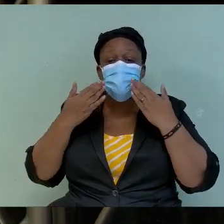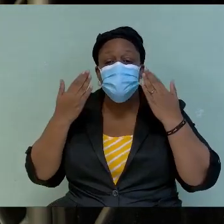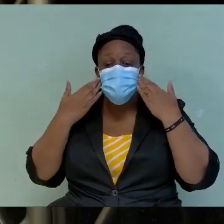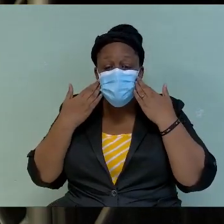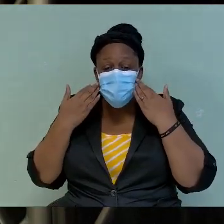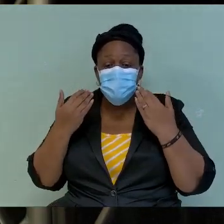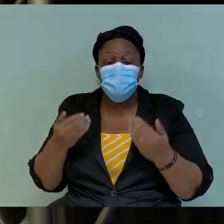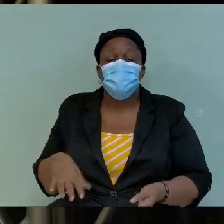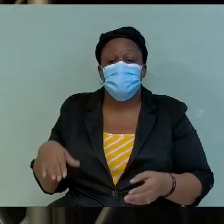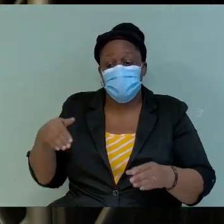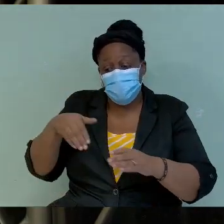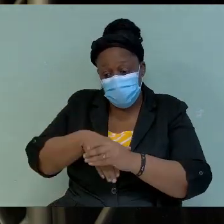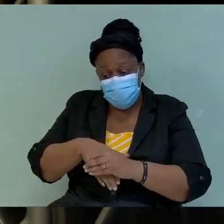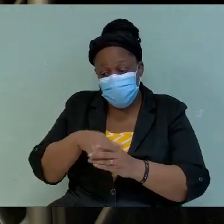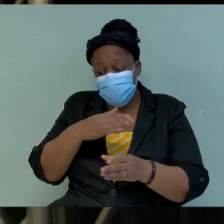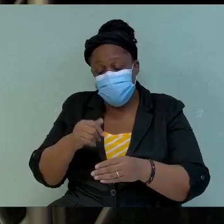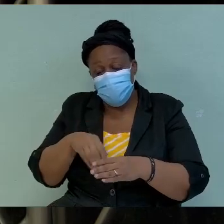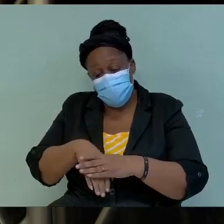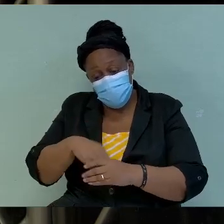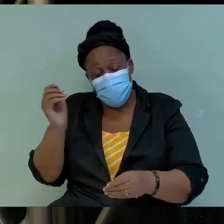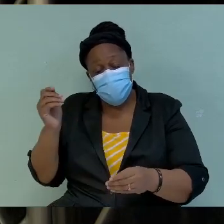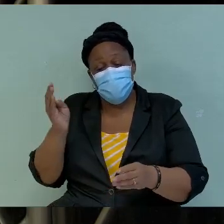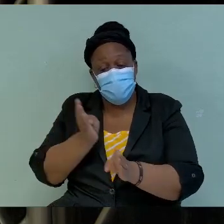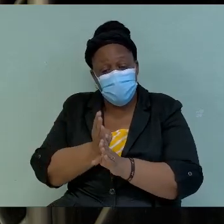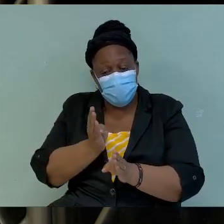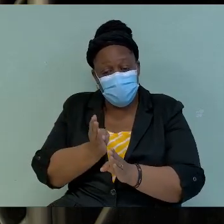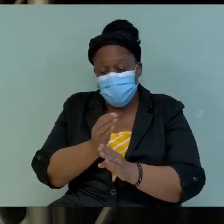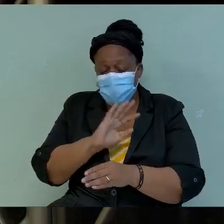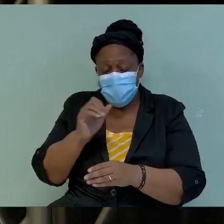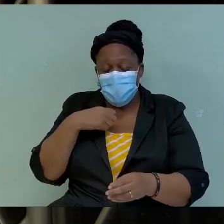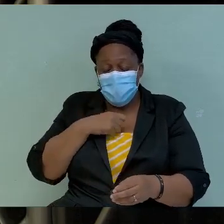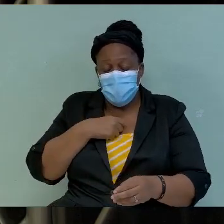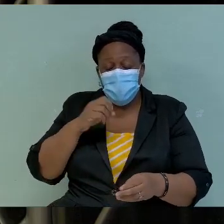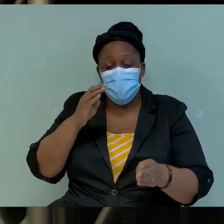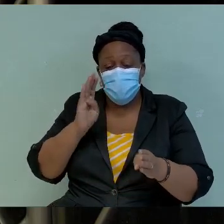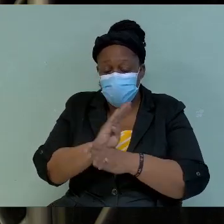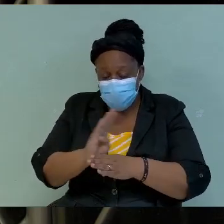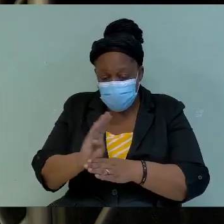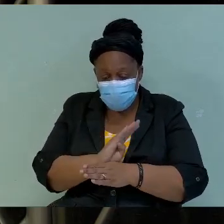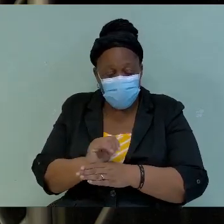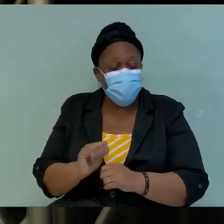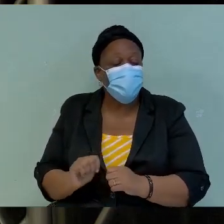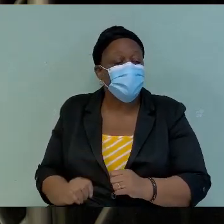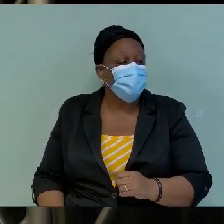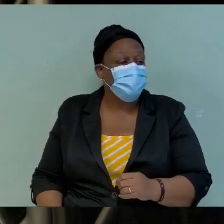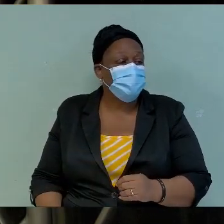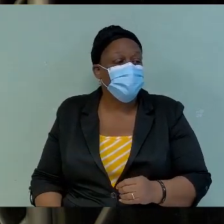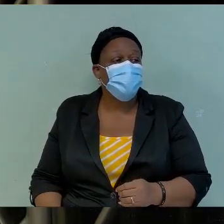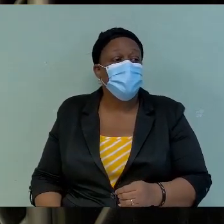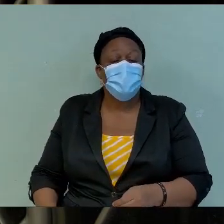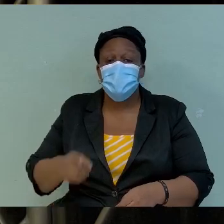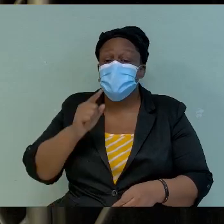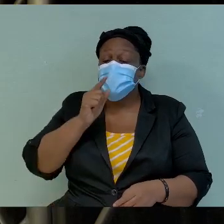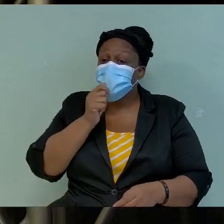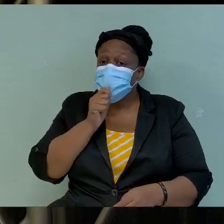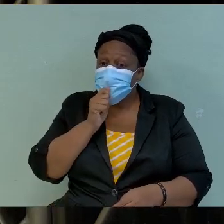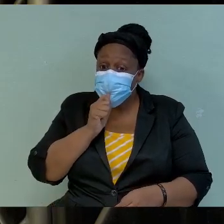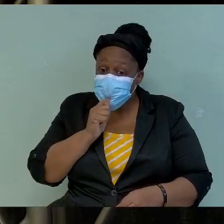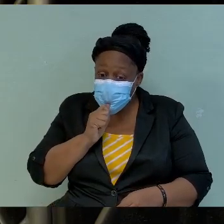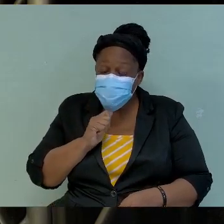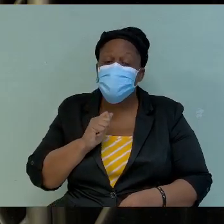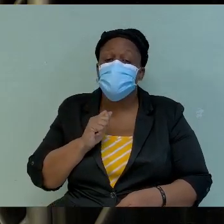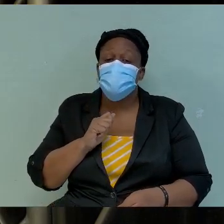will be losing because your business will be closed and you will have to wait for your day in court. This is serious business. We are in the business